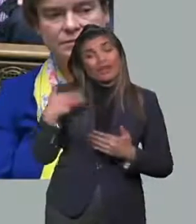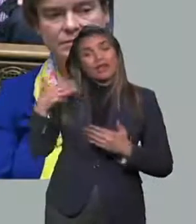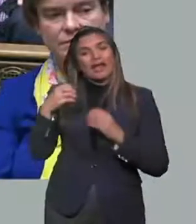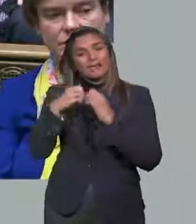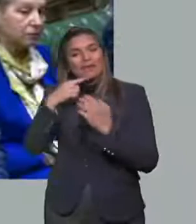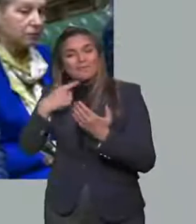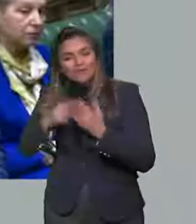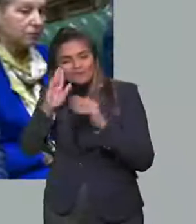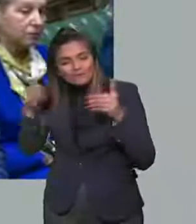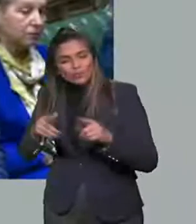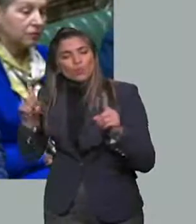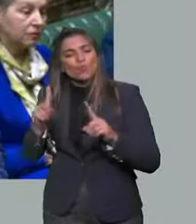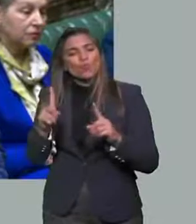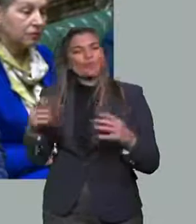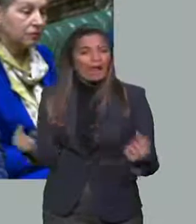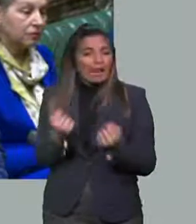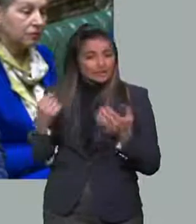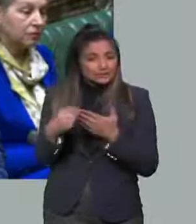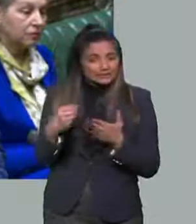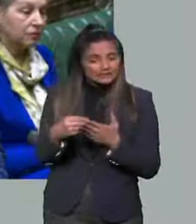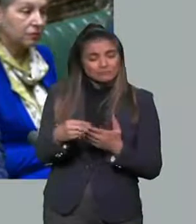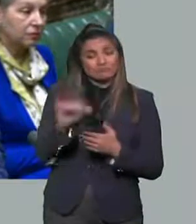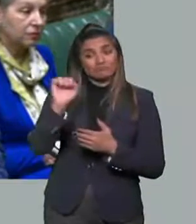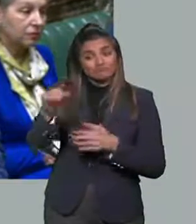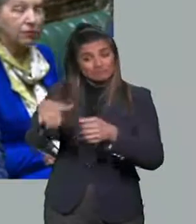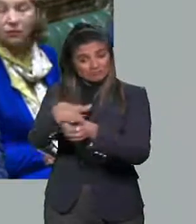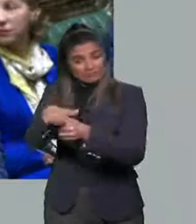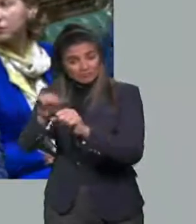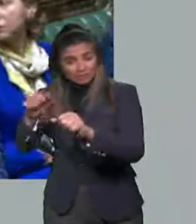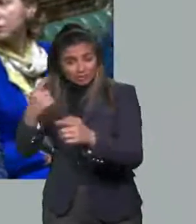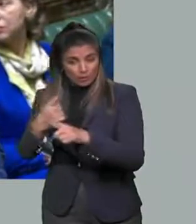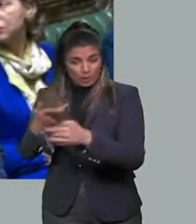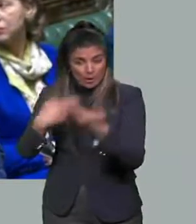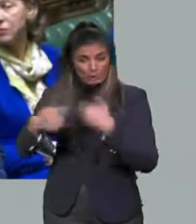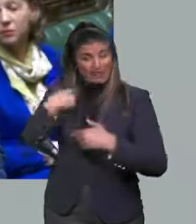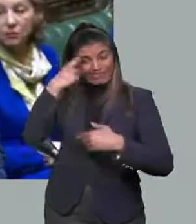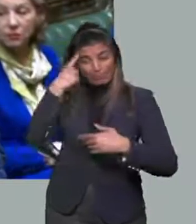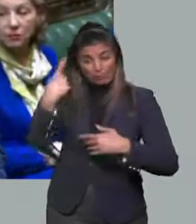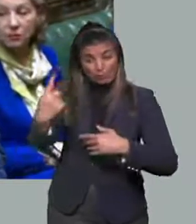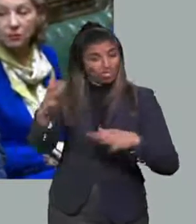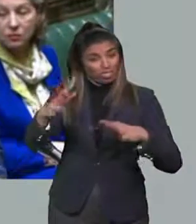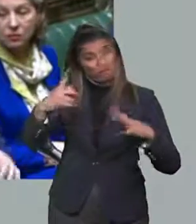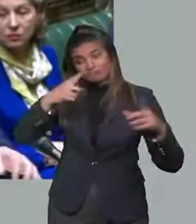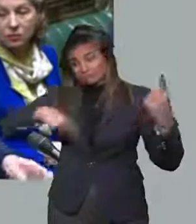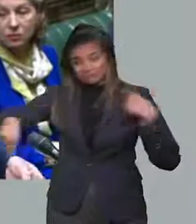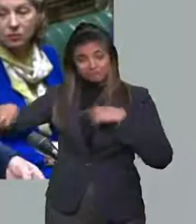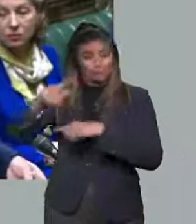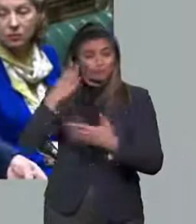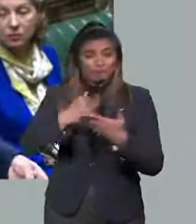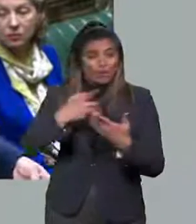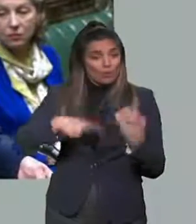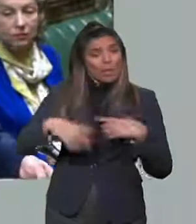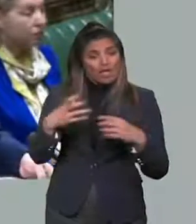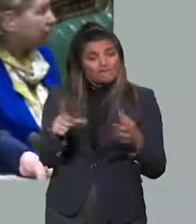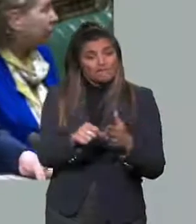The issues that he talks about for his constituency, but I think up and down the country, are I think, very well made, and I know the